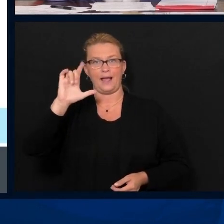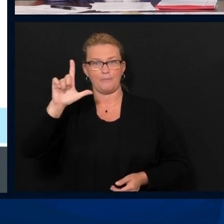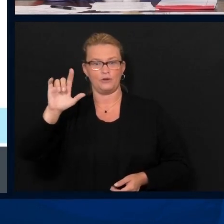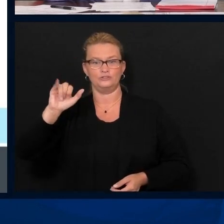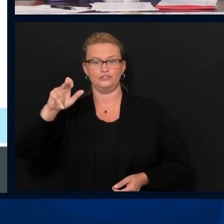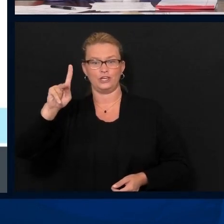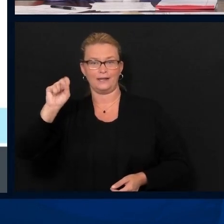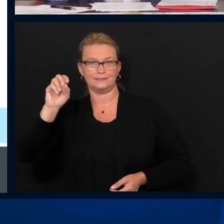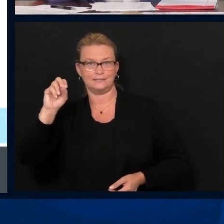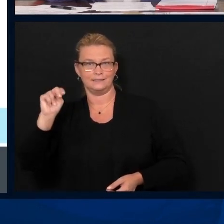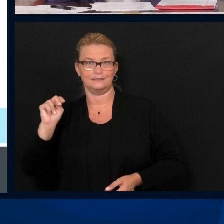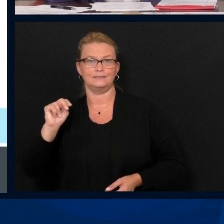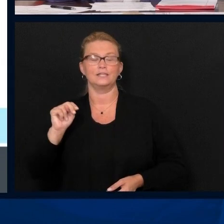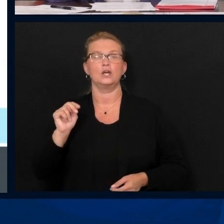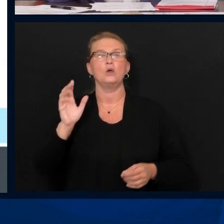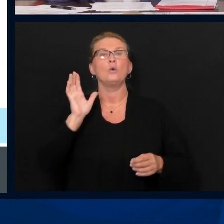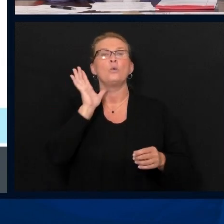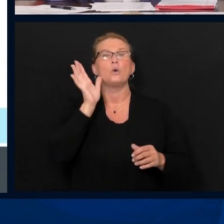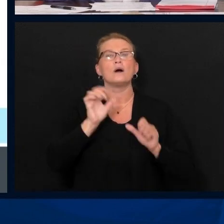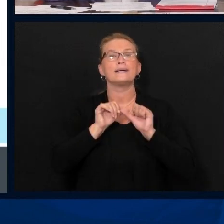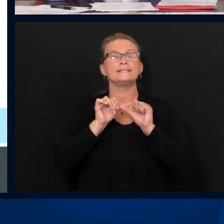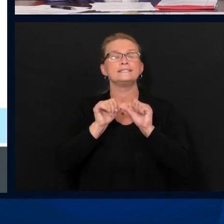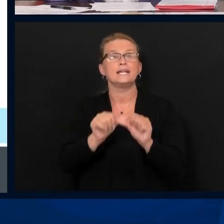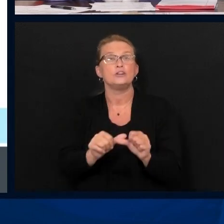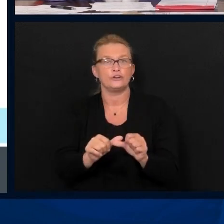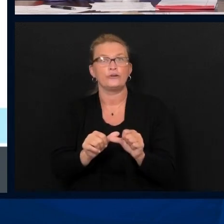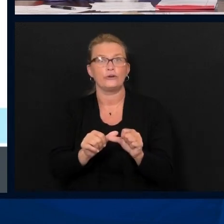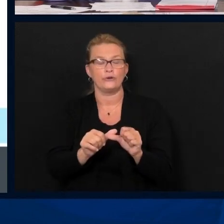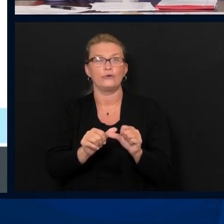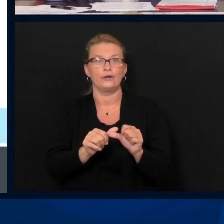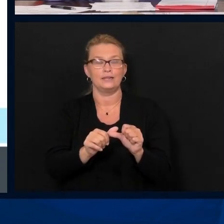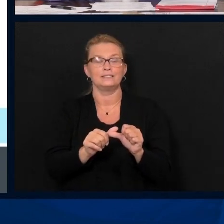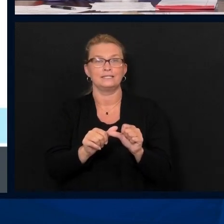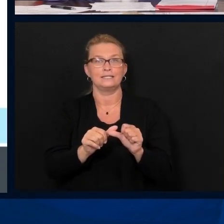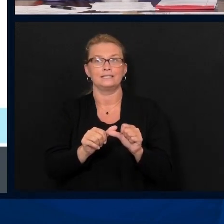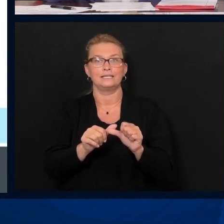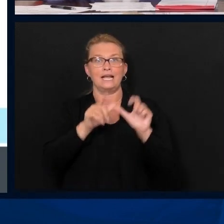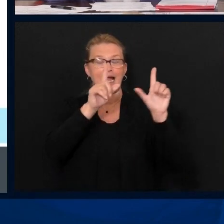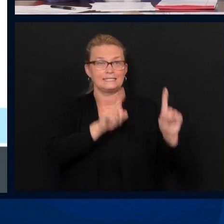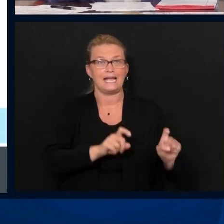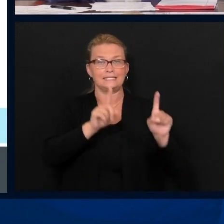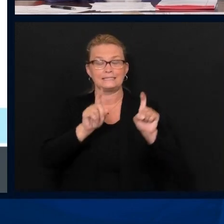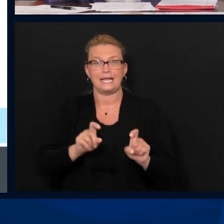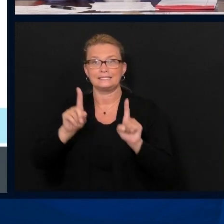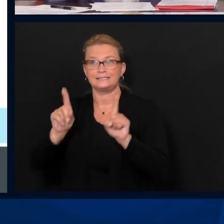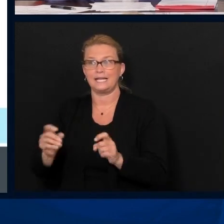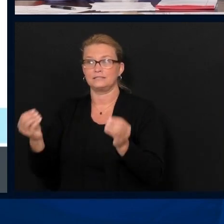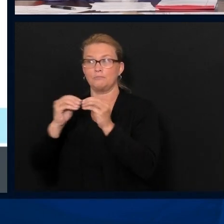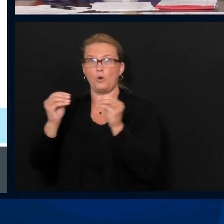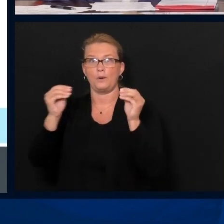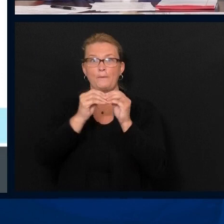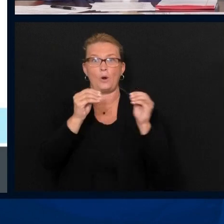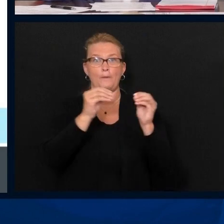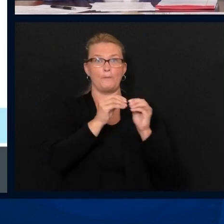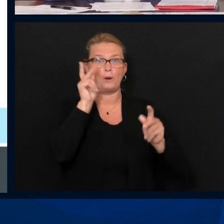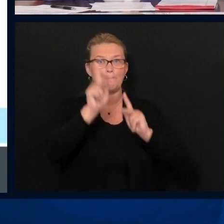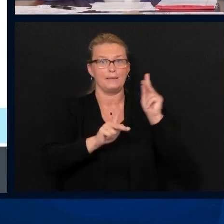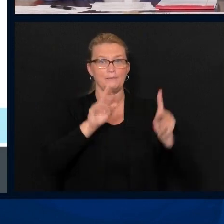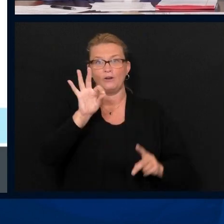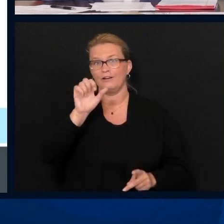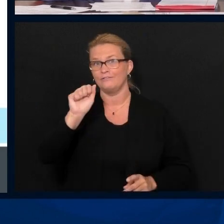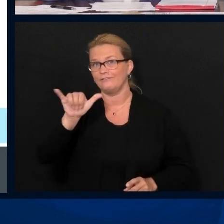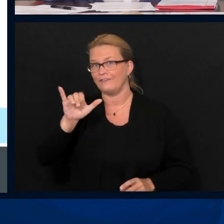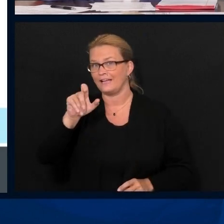And absolutely, we want to continue to, fall back, test more and more and more in Fayette County. Any